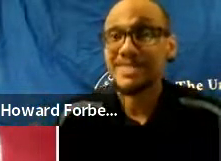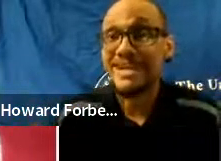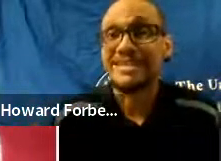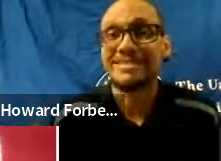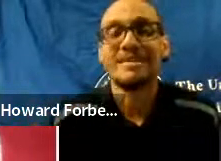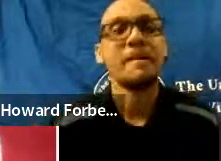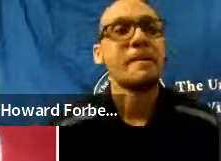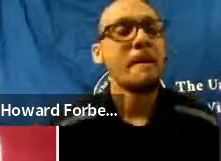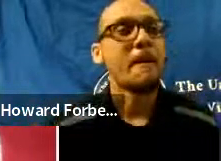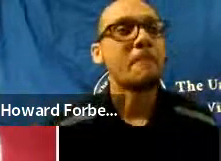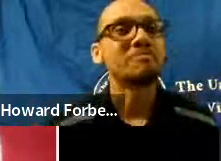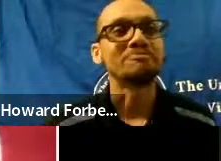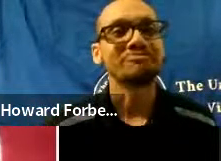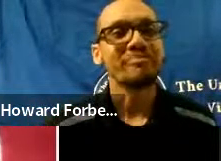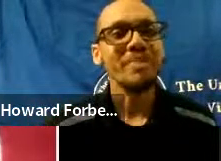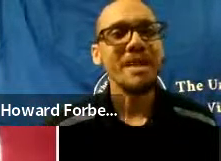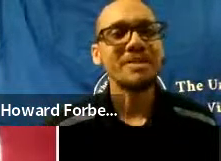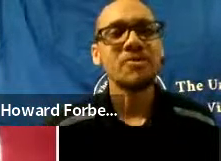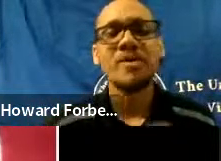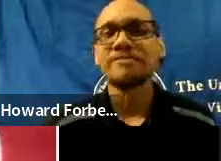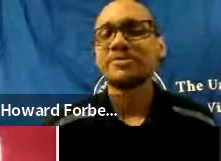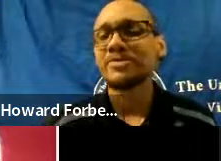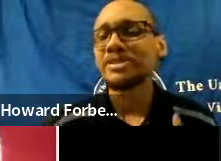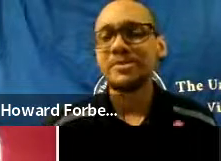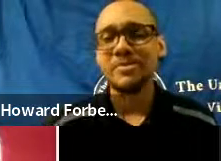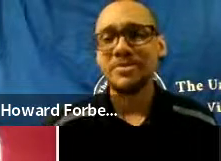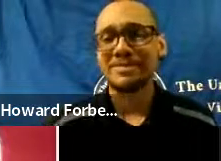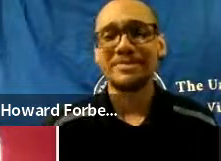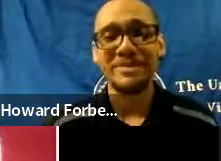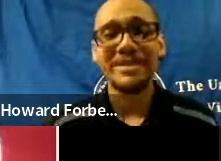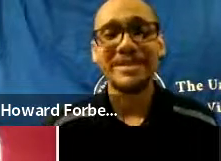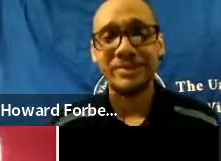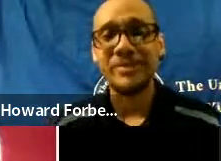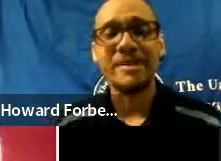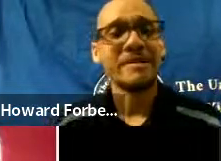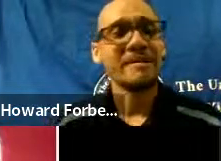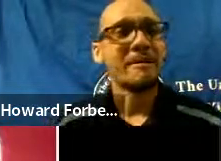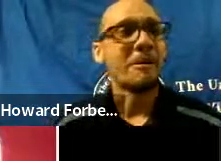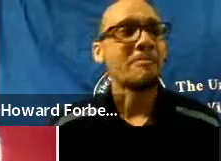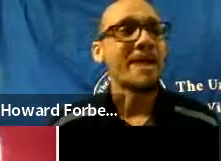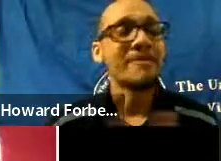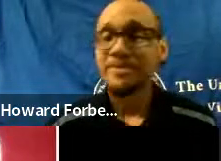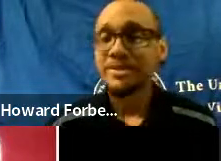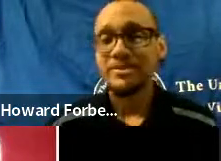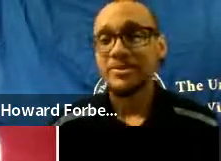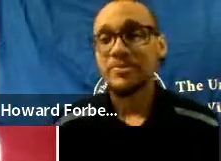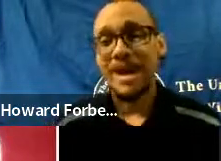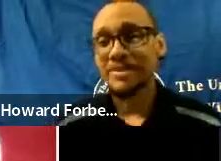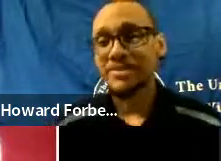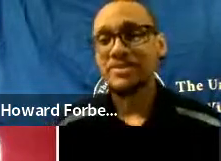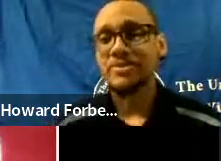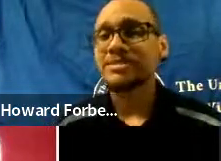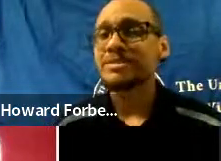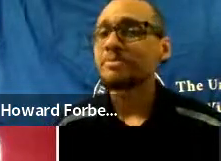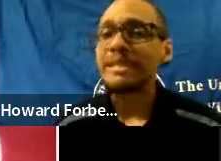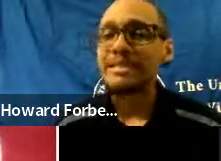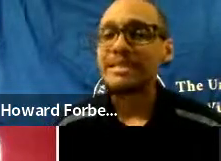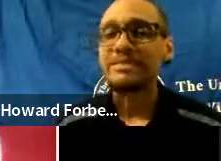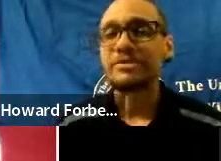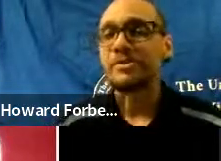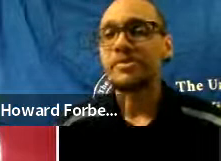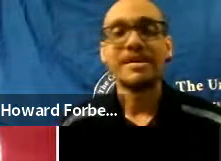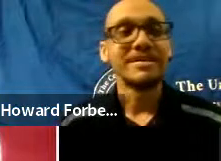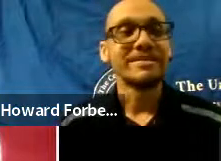to love science. And so one of the really cool things that we get to do every year, so we ask the students